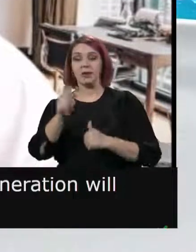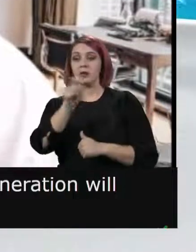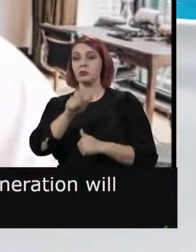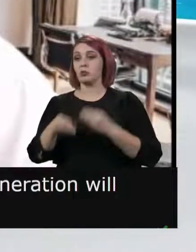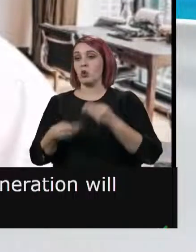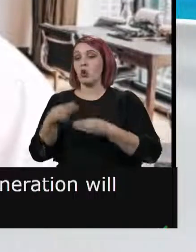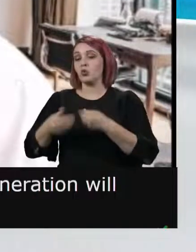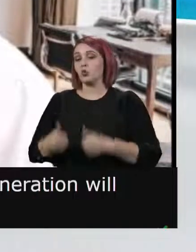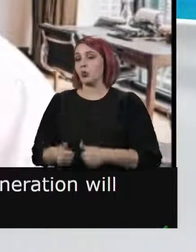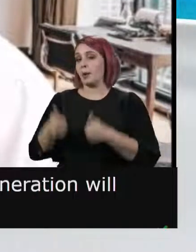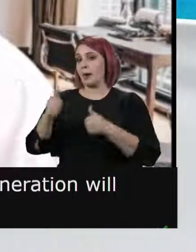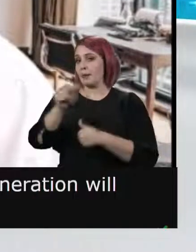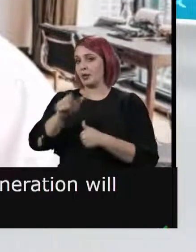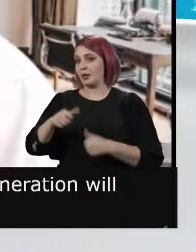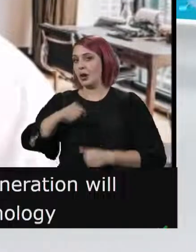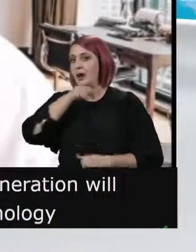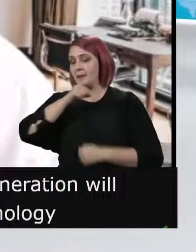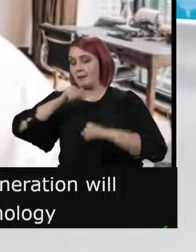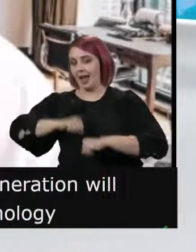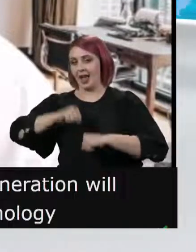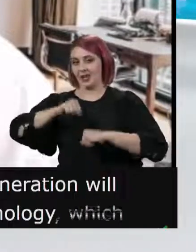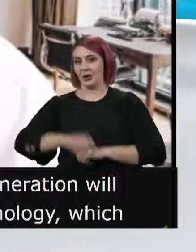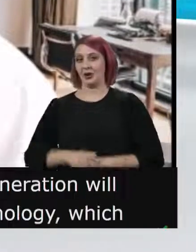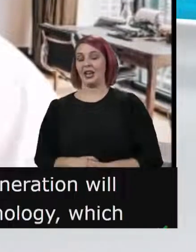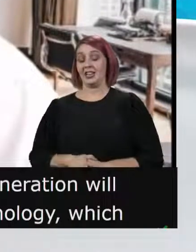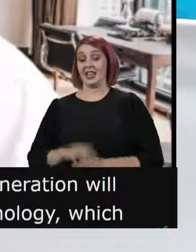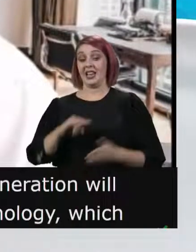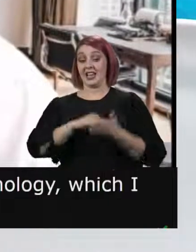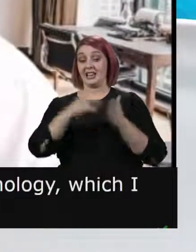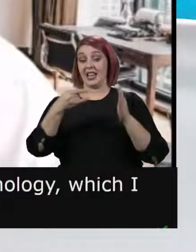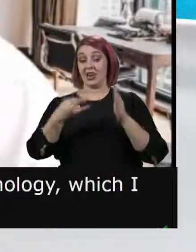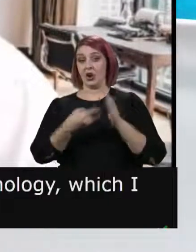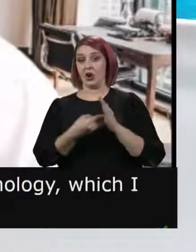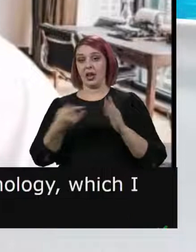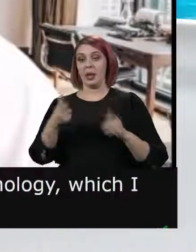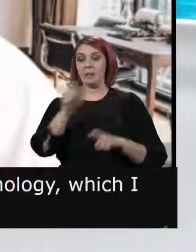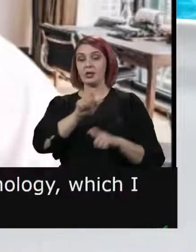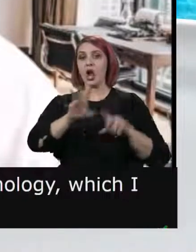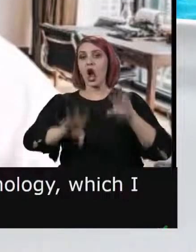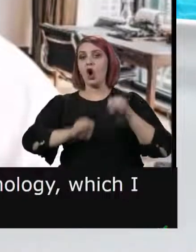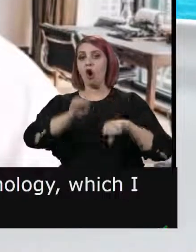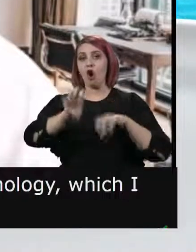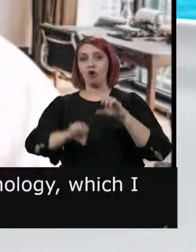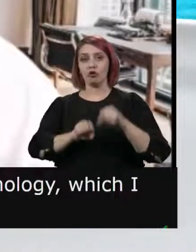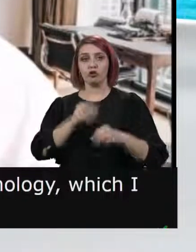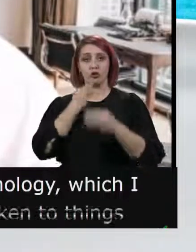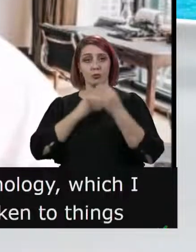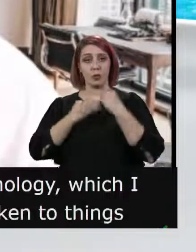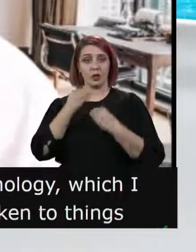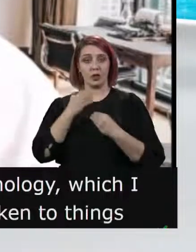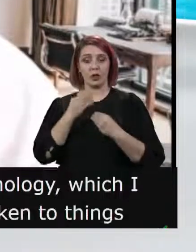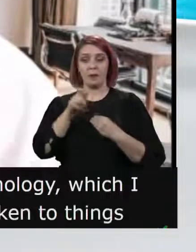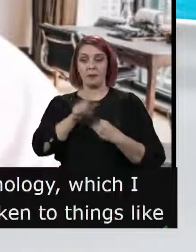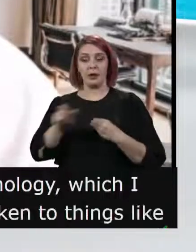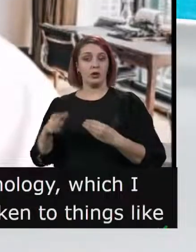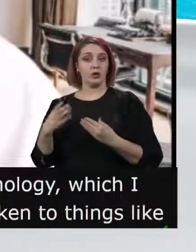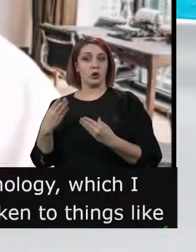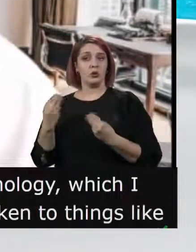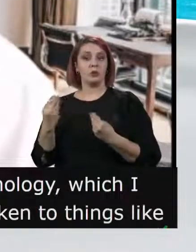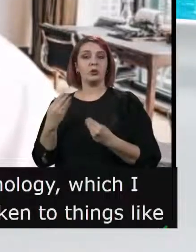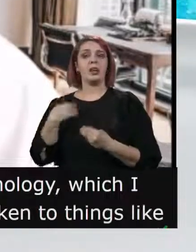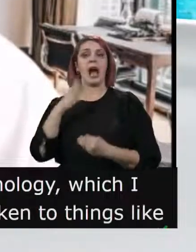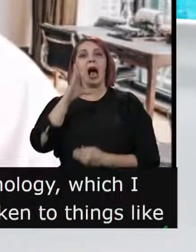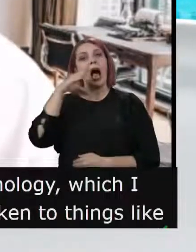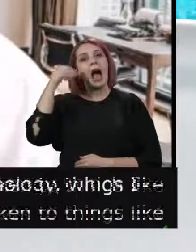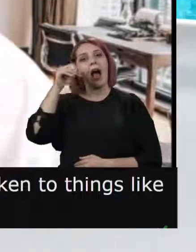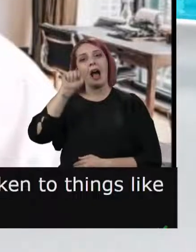which I think is really helpful. Many older people have taken to things like Alexa very quickly because they're